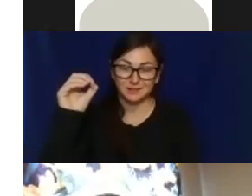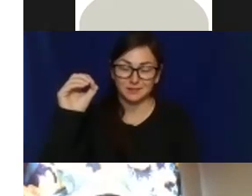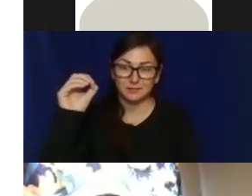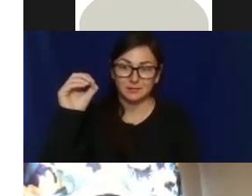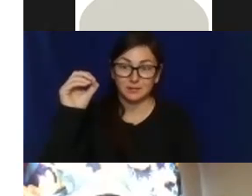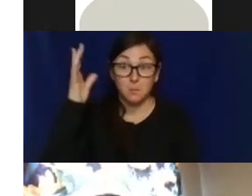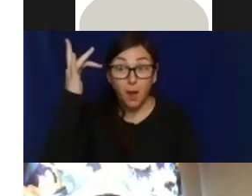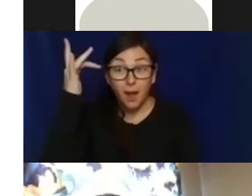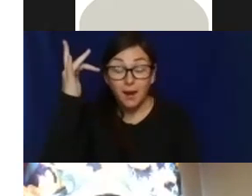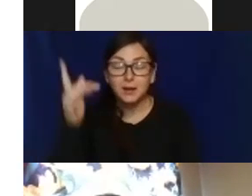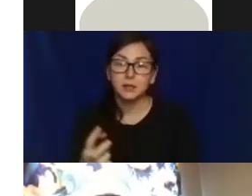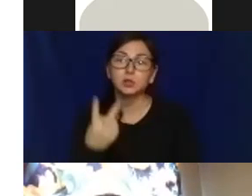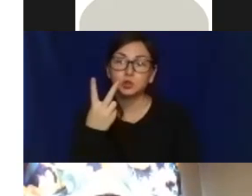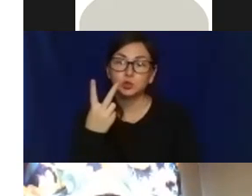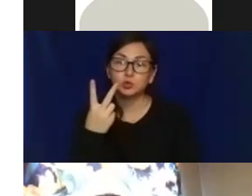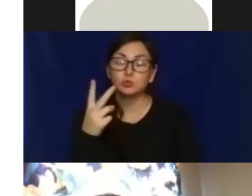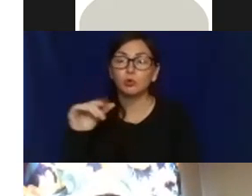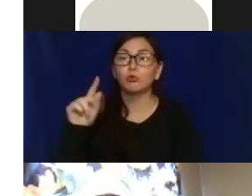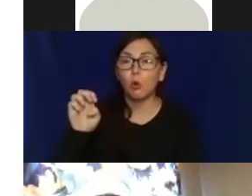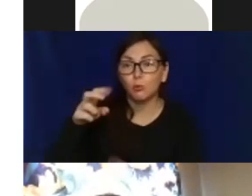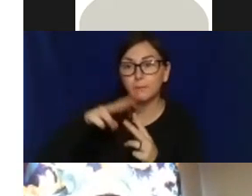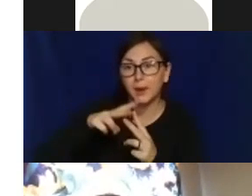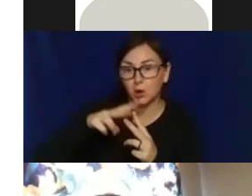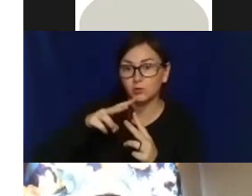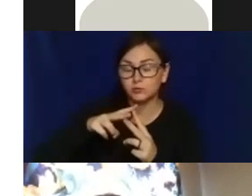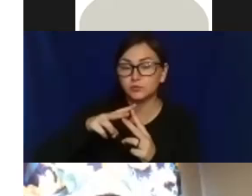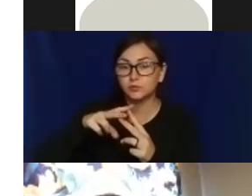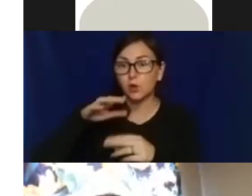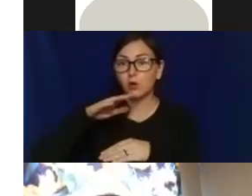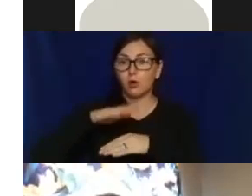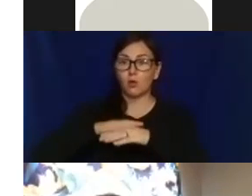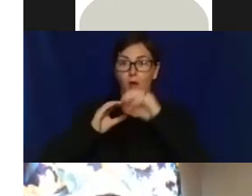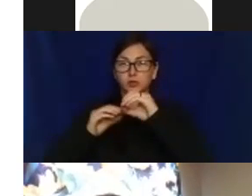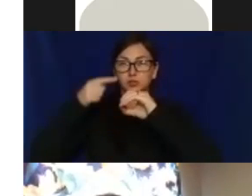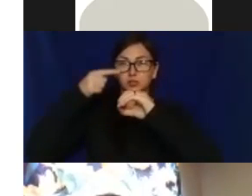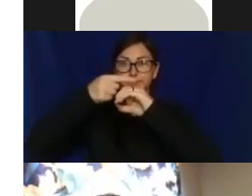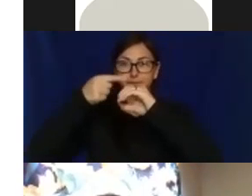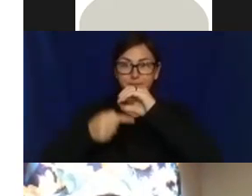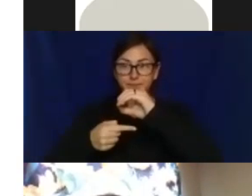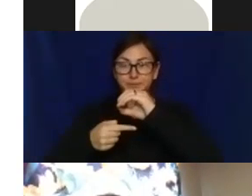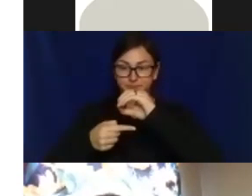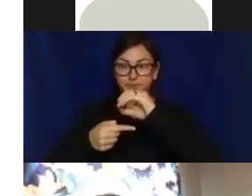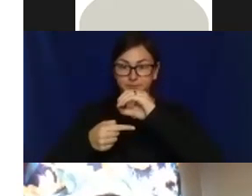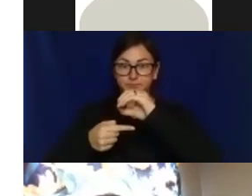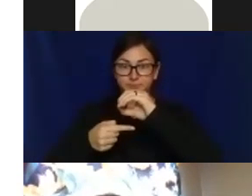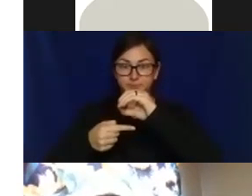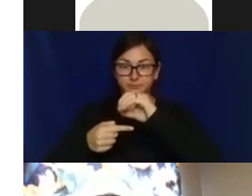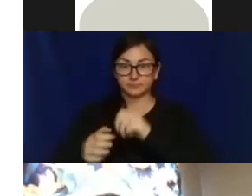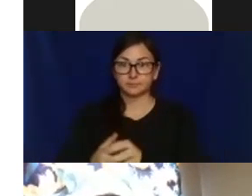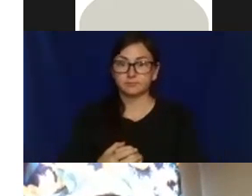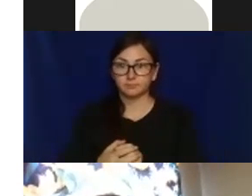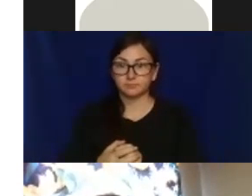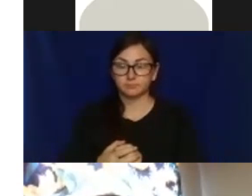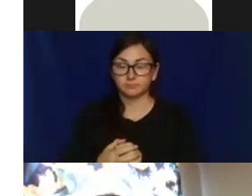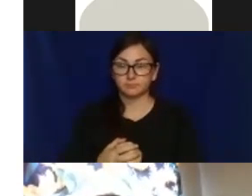on the central atom, in this case, oxygen. And the name for this geometry is called